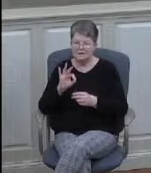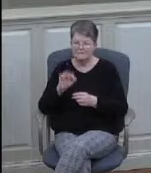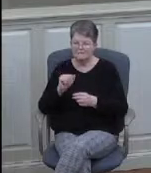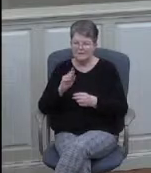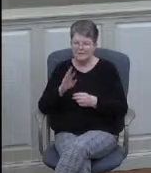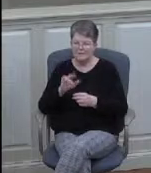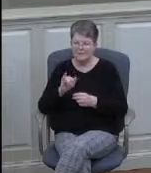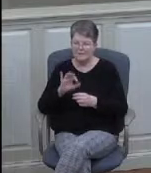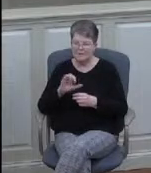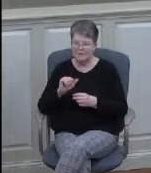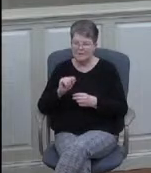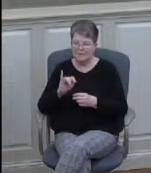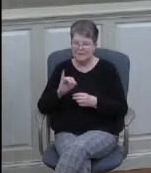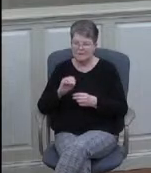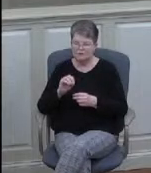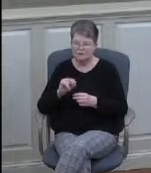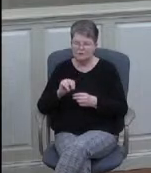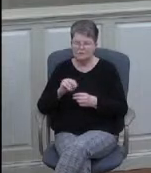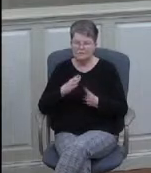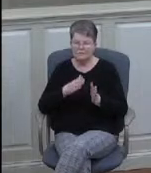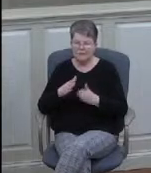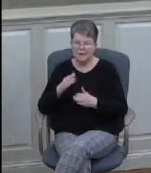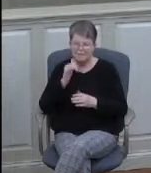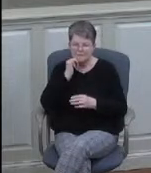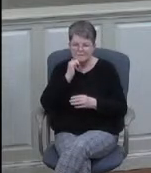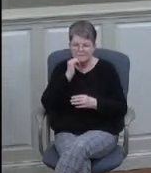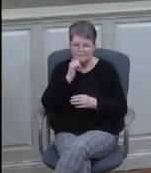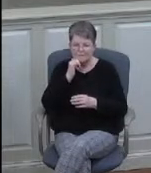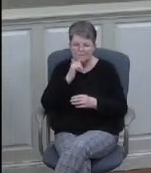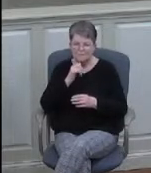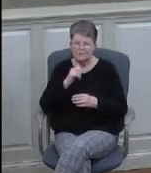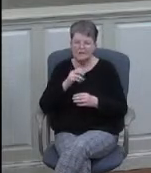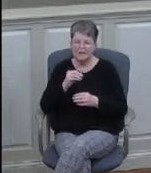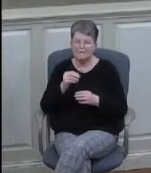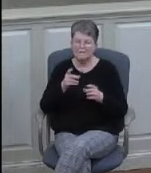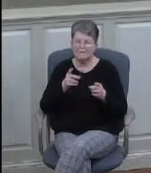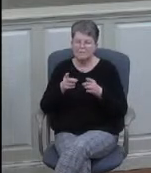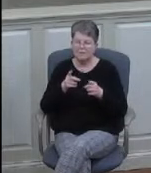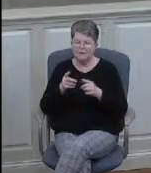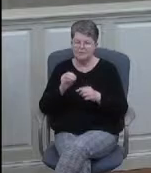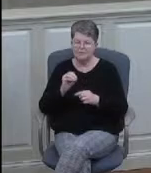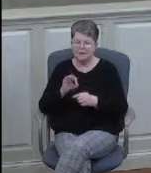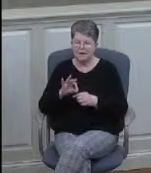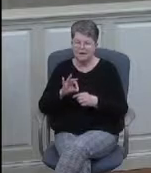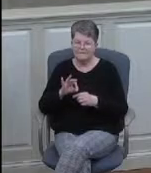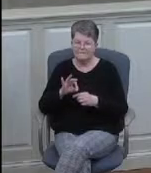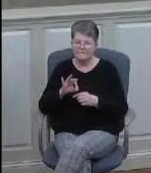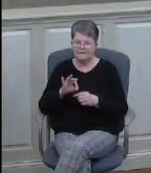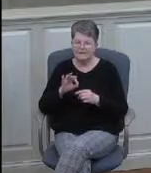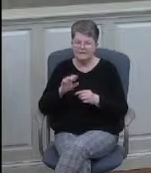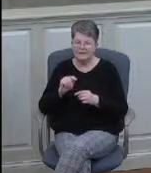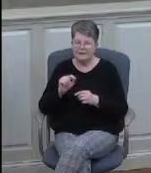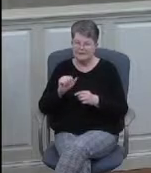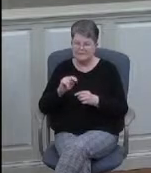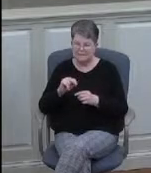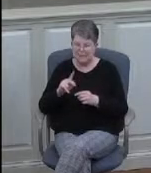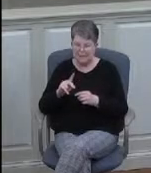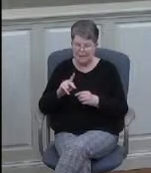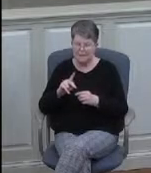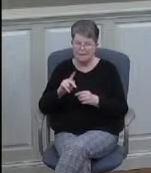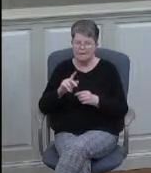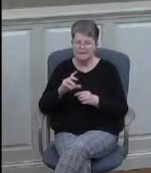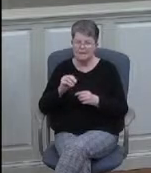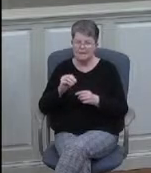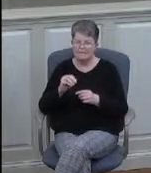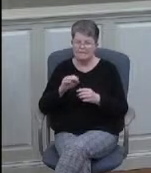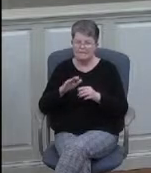fabrication plant on a daily basis, overseeing the field erection of the elevated tank, and then surface